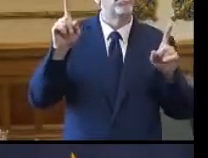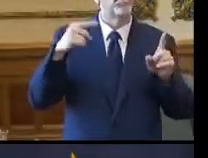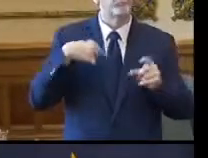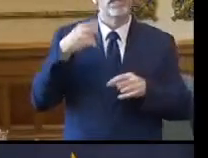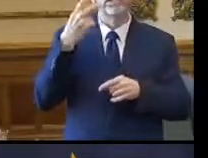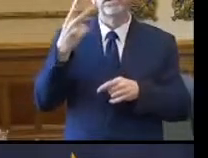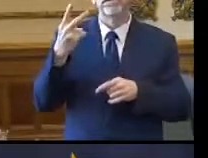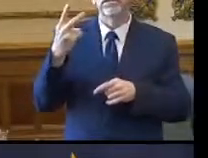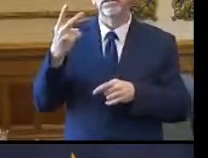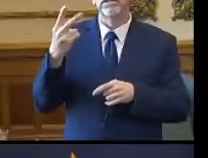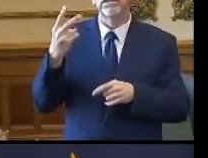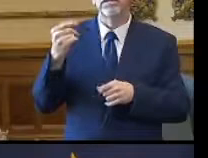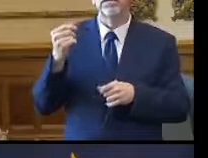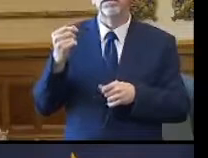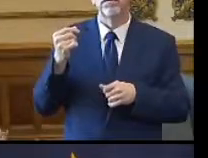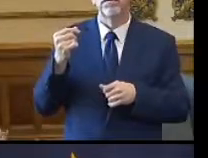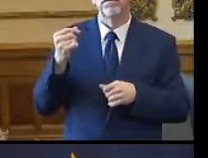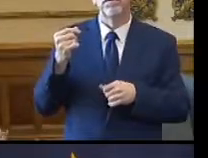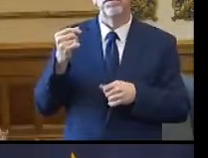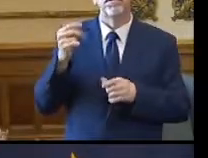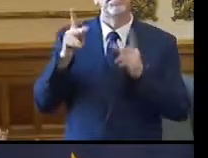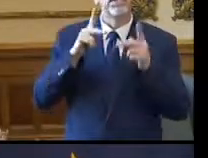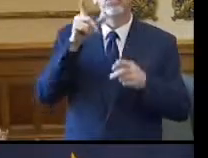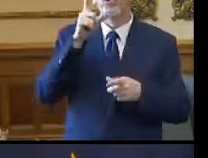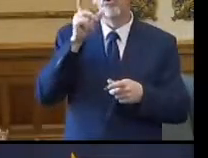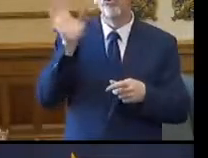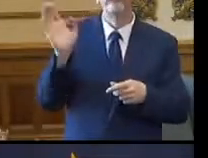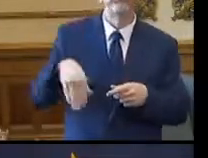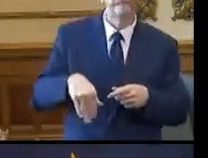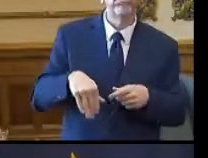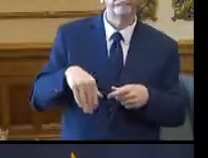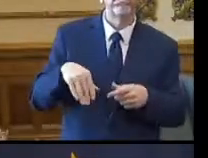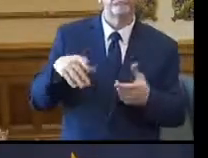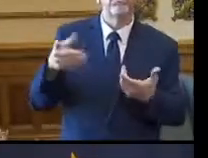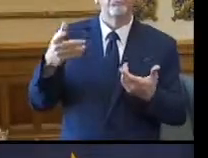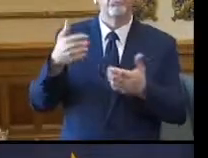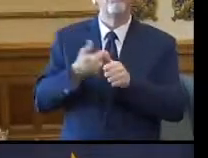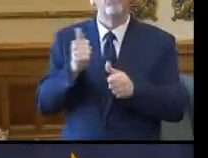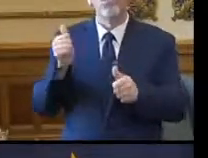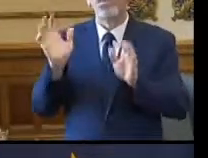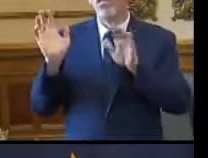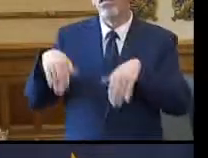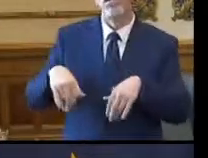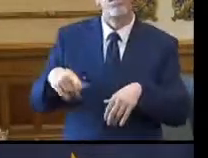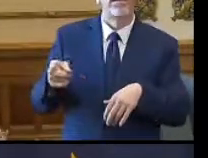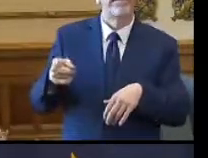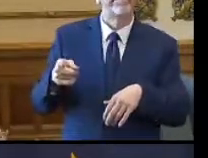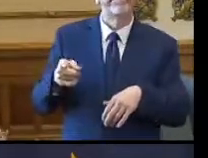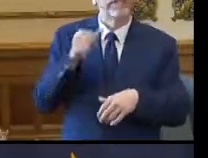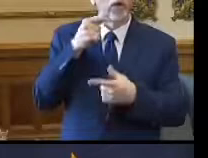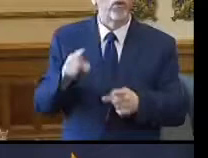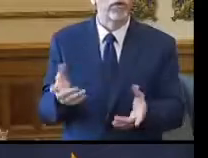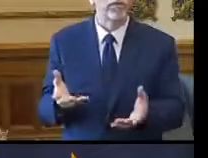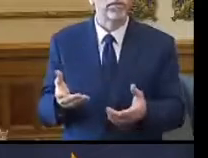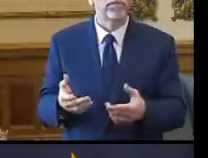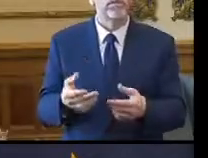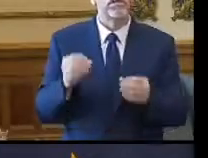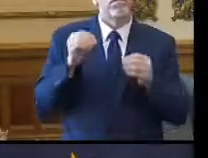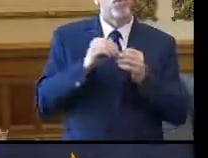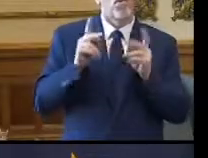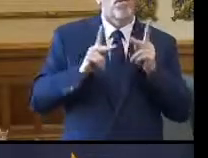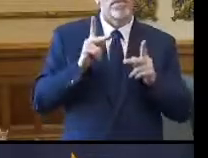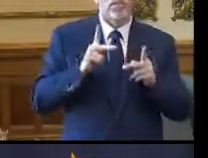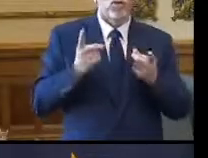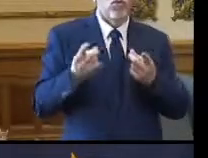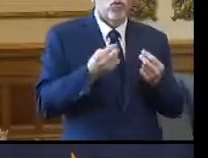see where ignorance or avoidance has not. And the more folks take measures